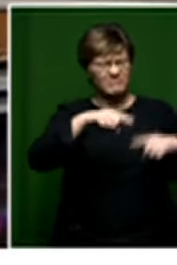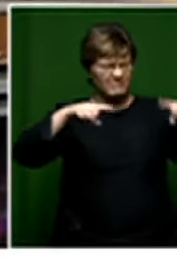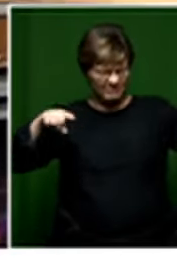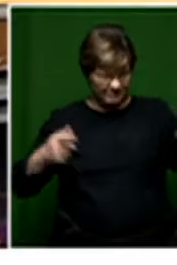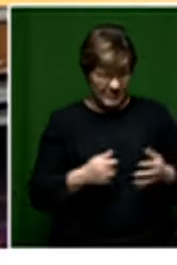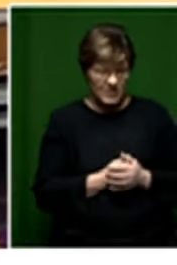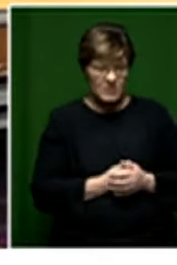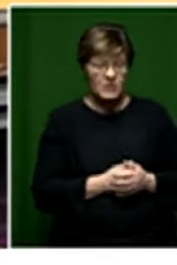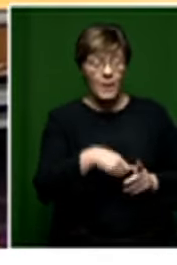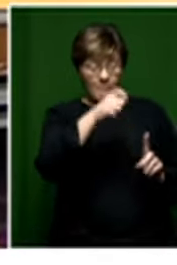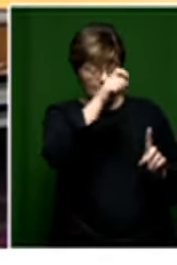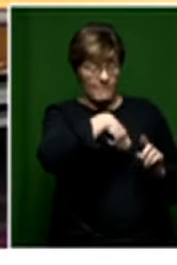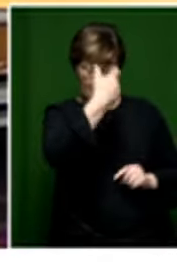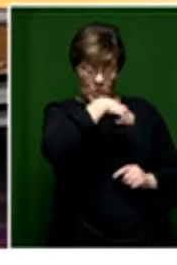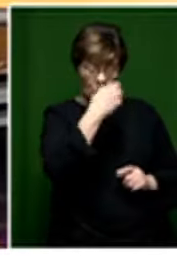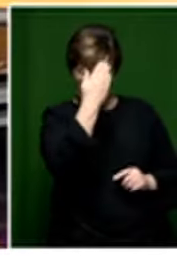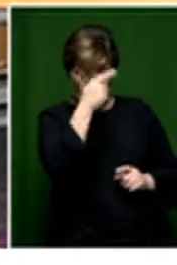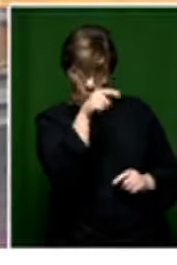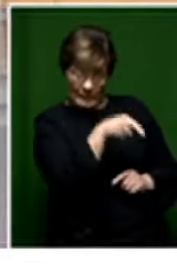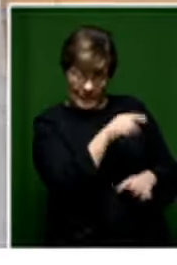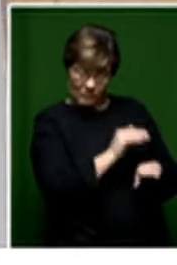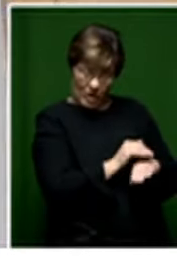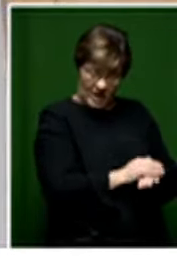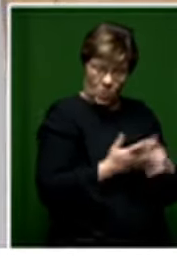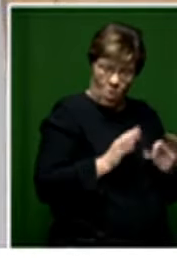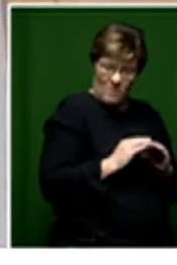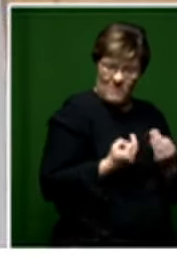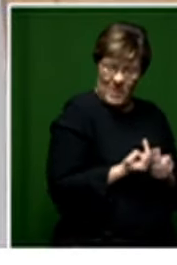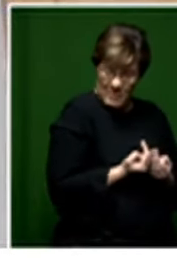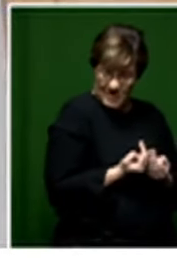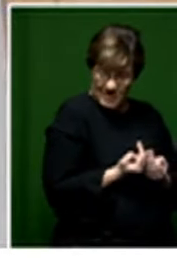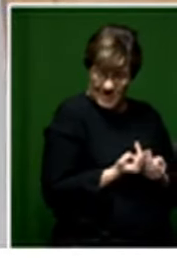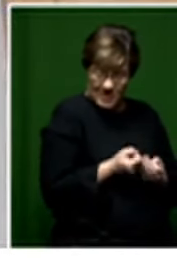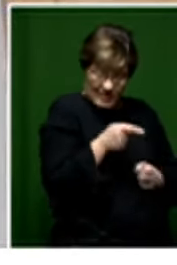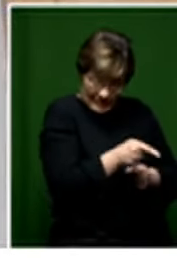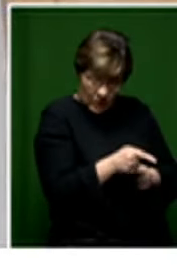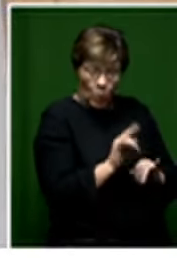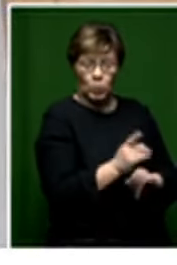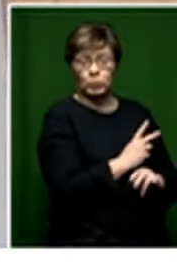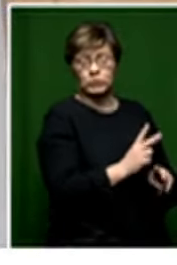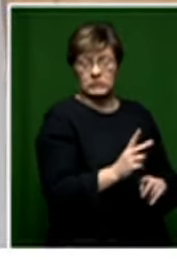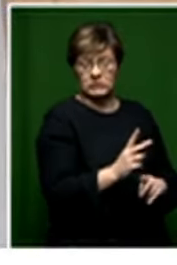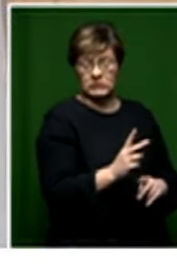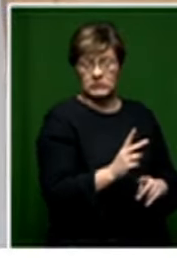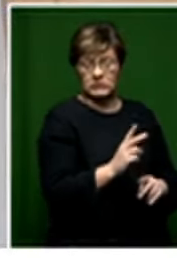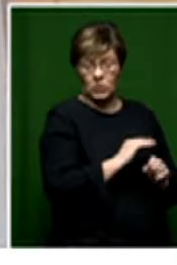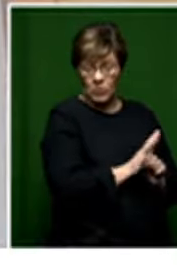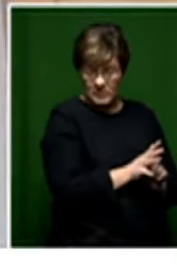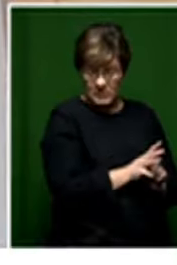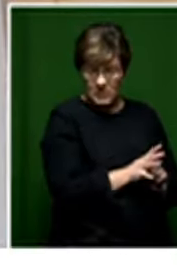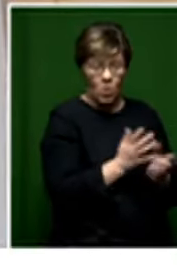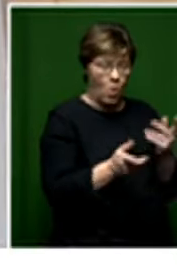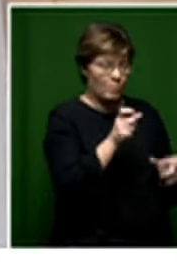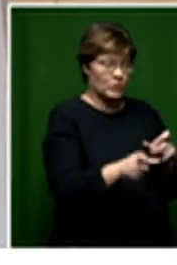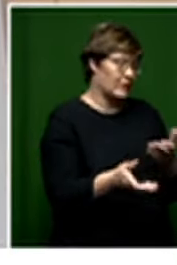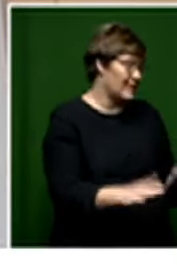And personally knowing someone, within your circle of social contacts and family and friends, if you know someone